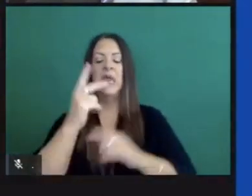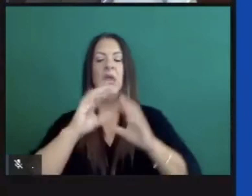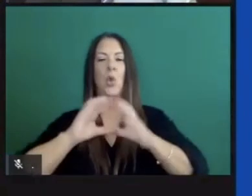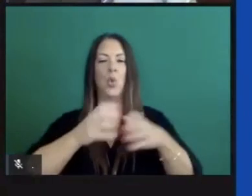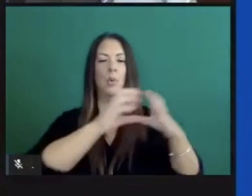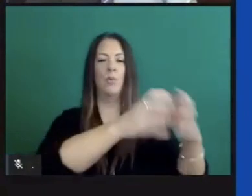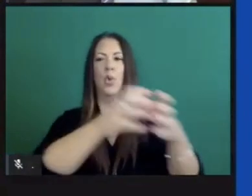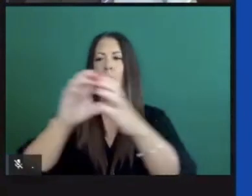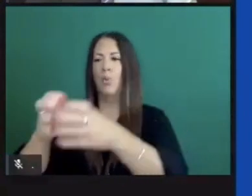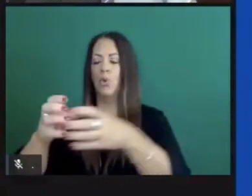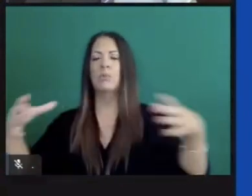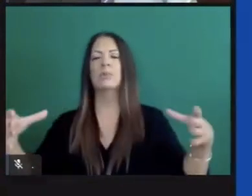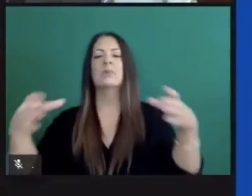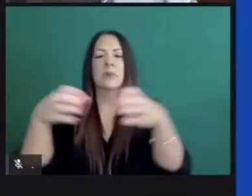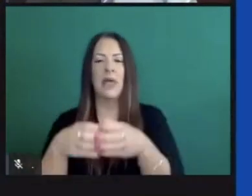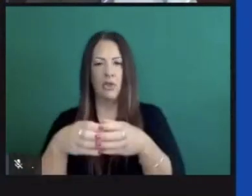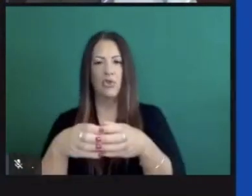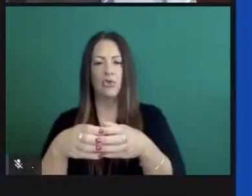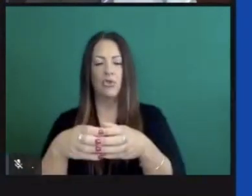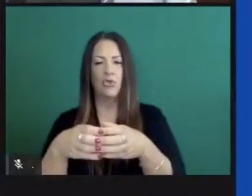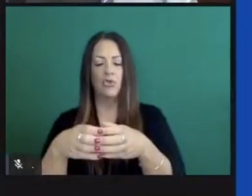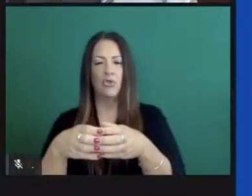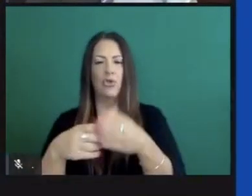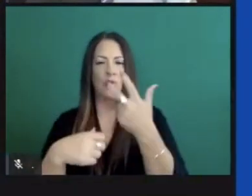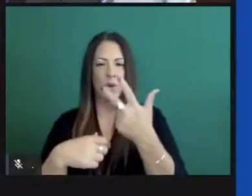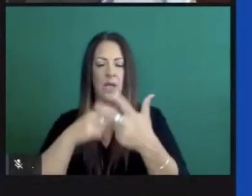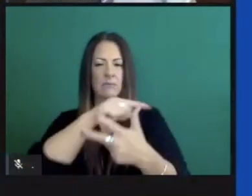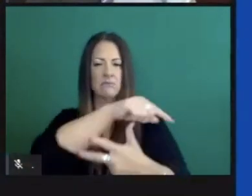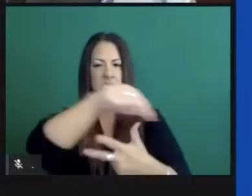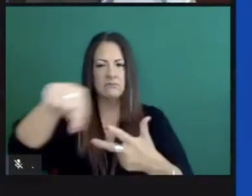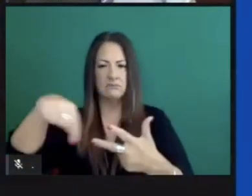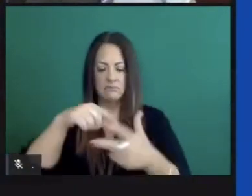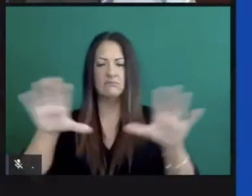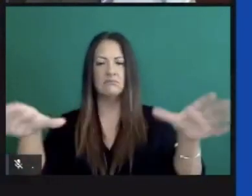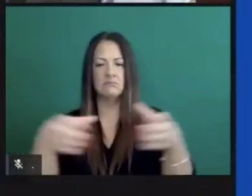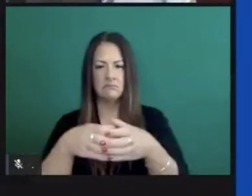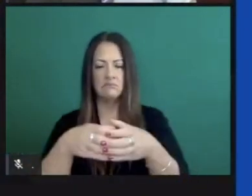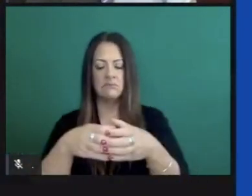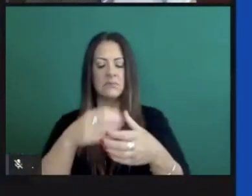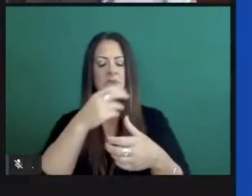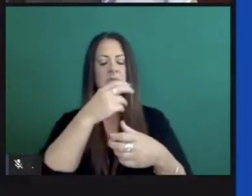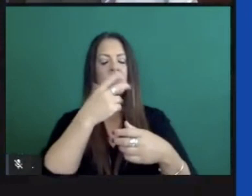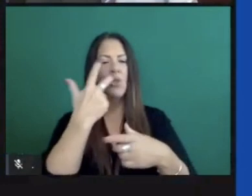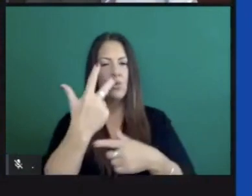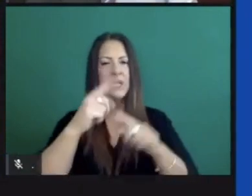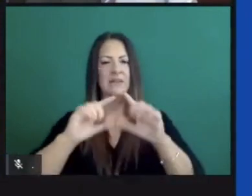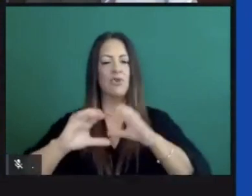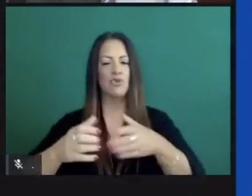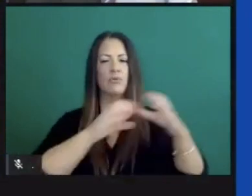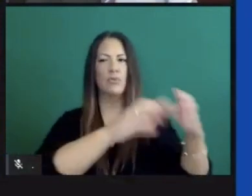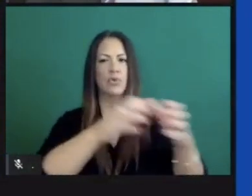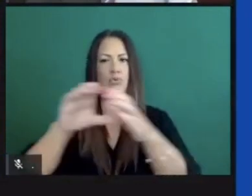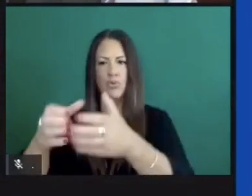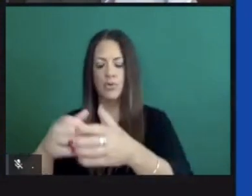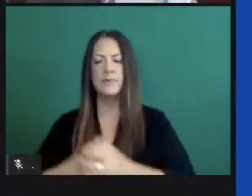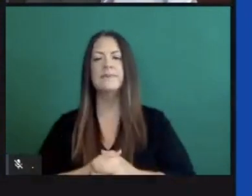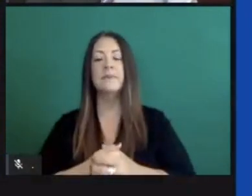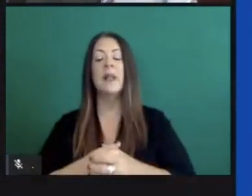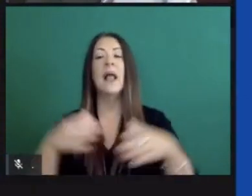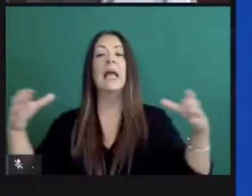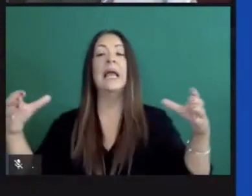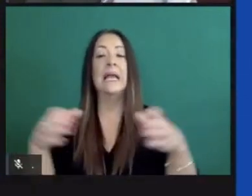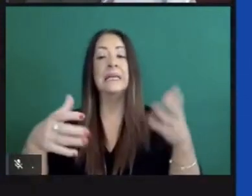reduce the amount of mixing that might be new. We're asking you to keep those events and activities to less than 2